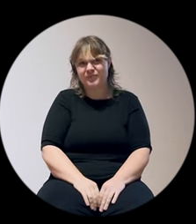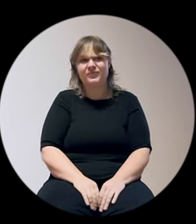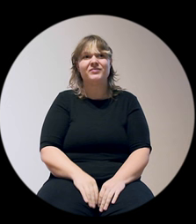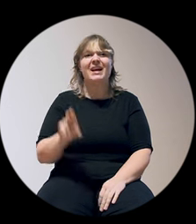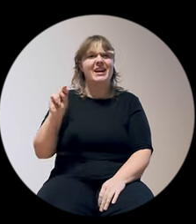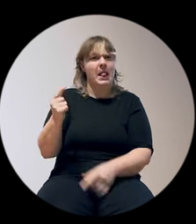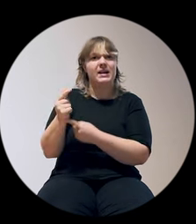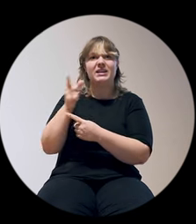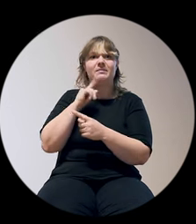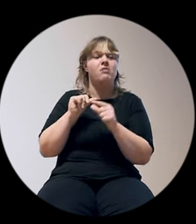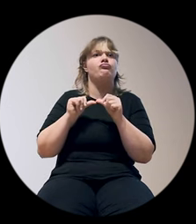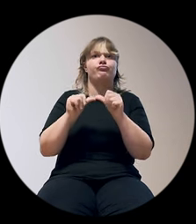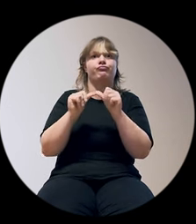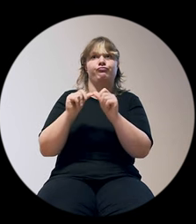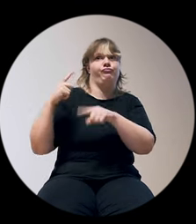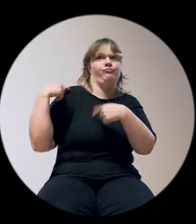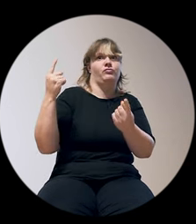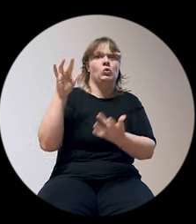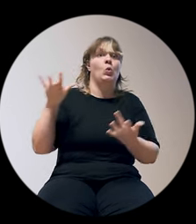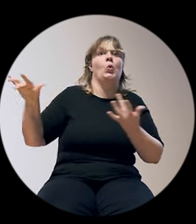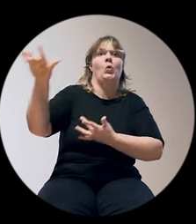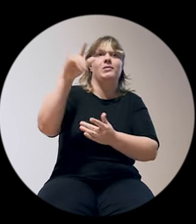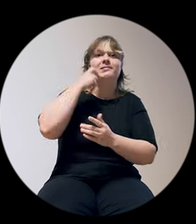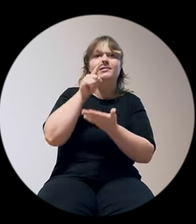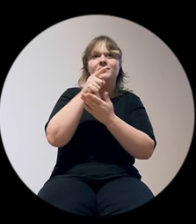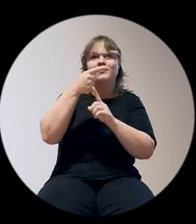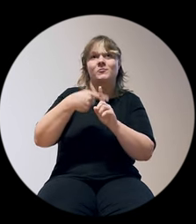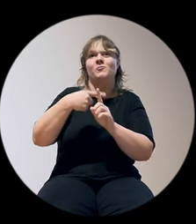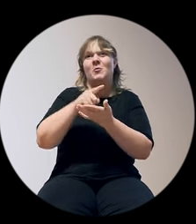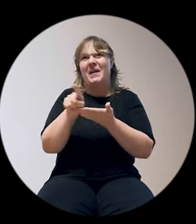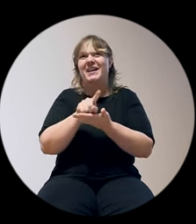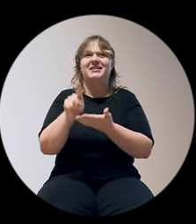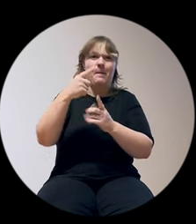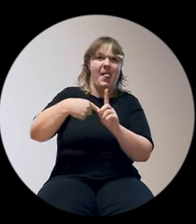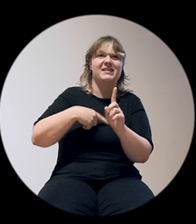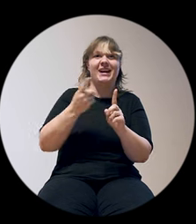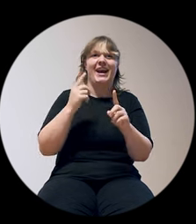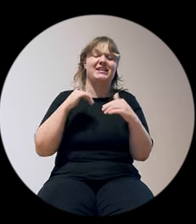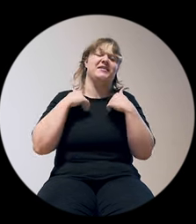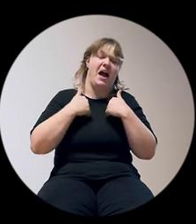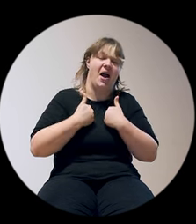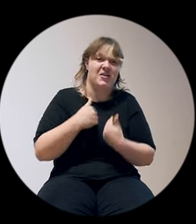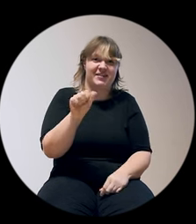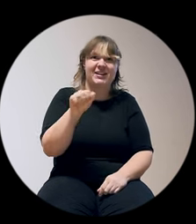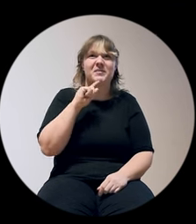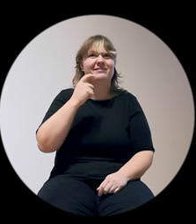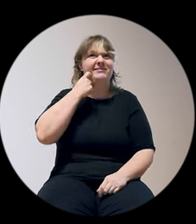Nicholas has been on a nonstop tour over the last few weeks and months. I think he's a little road weary, but he's spent the last few days with